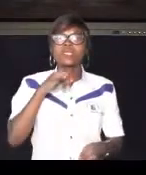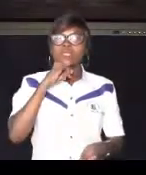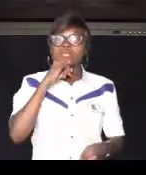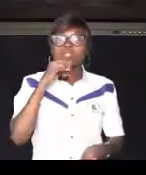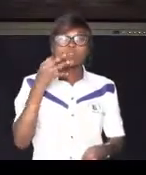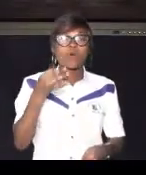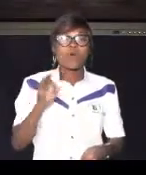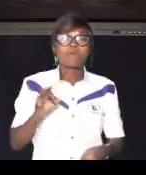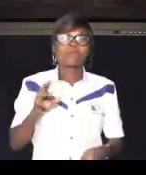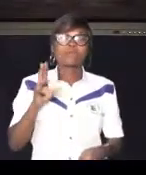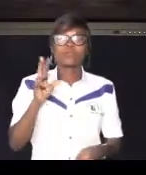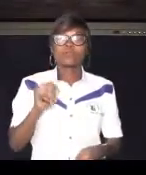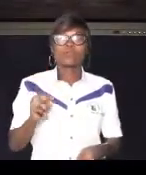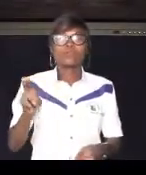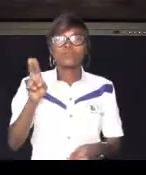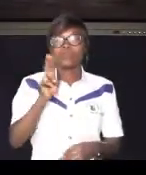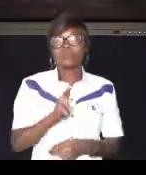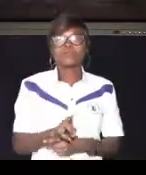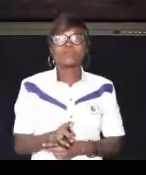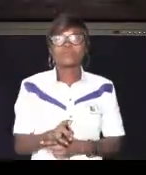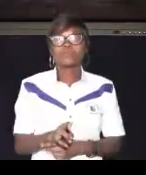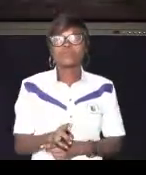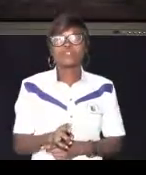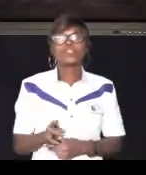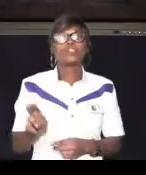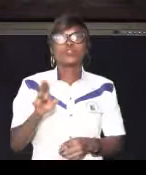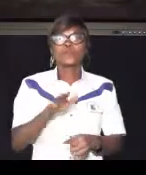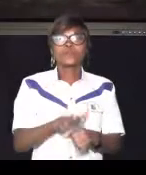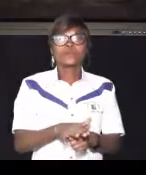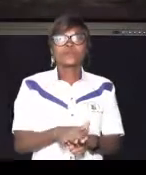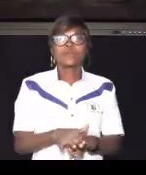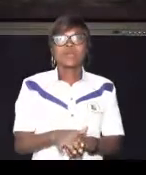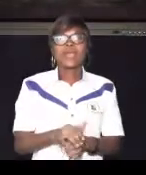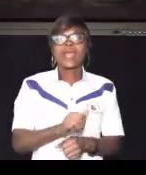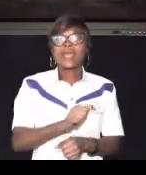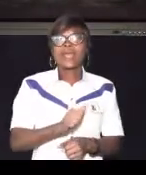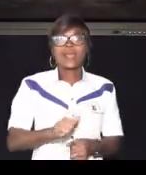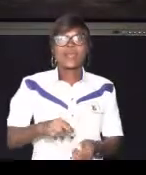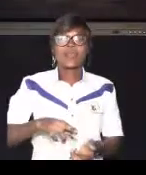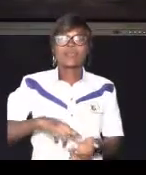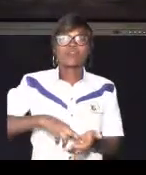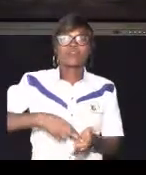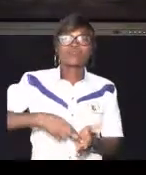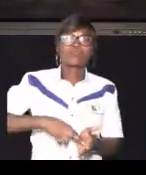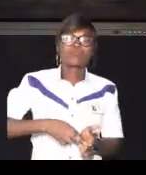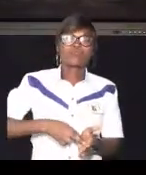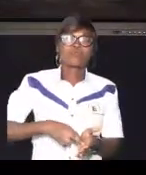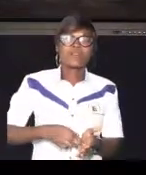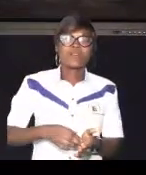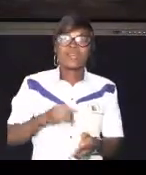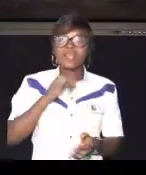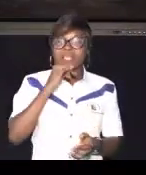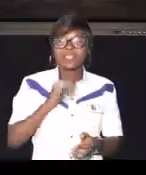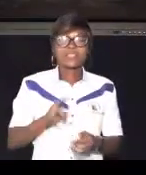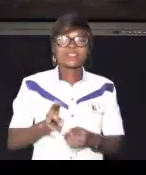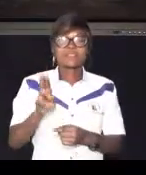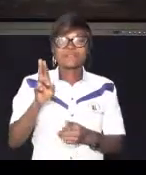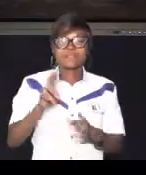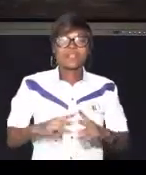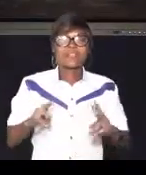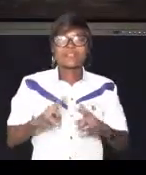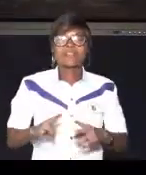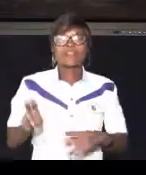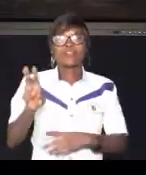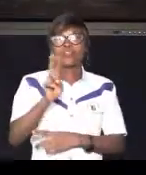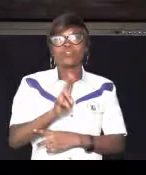use. A broken pot is of no use. Useful. A screwdriver is a very useful